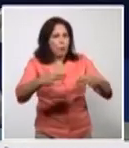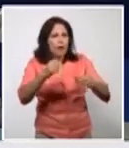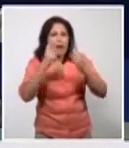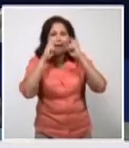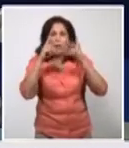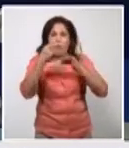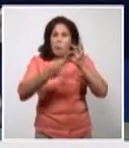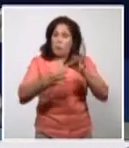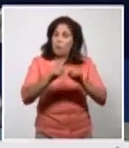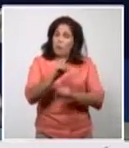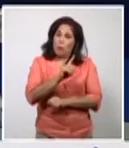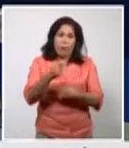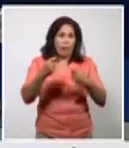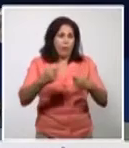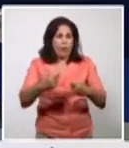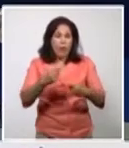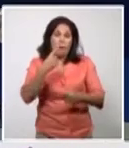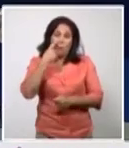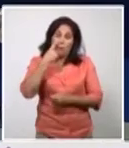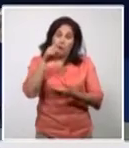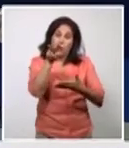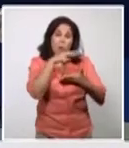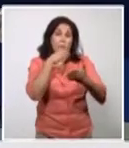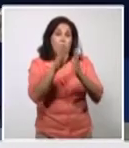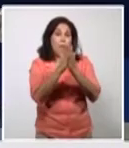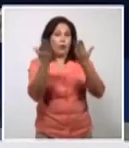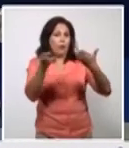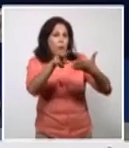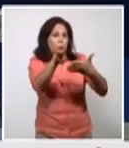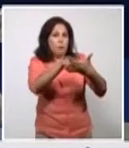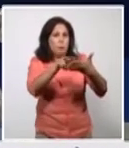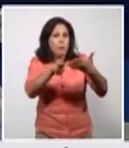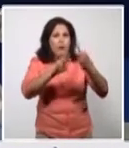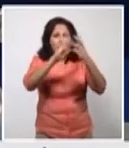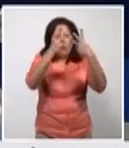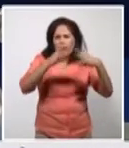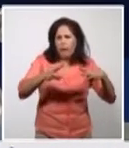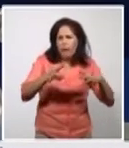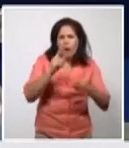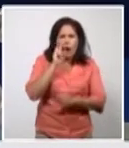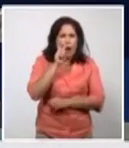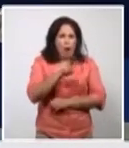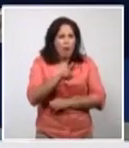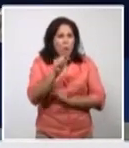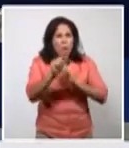opening up. And there is a common denominator.